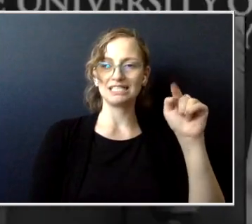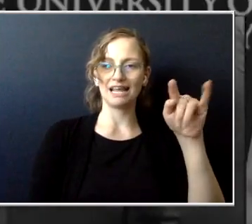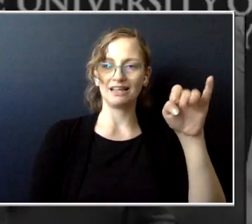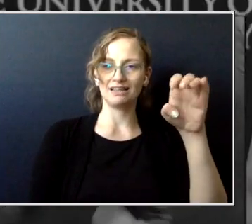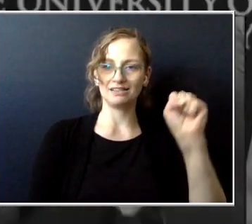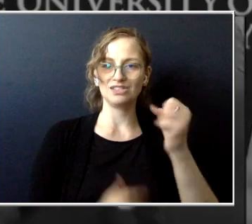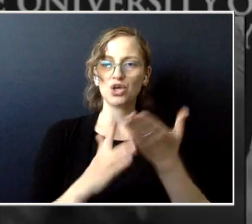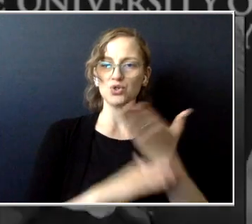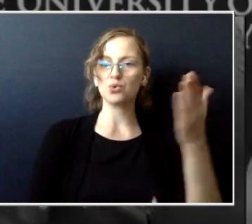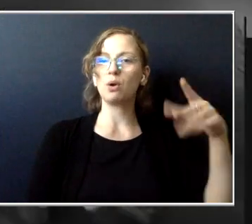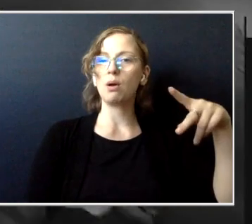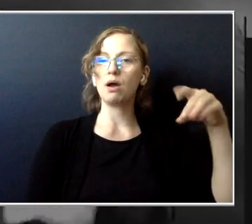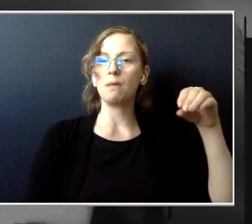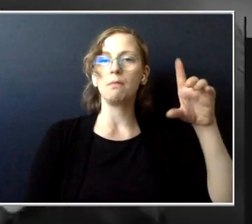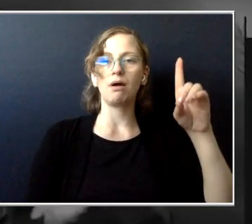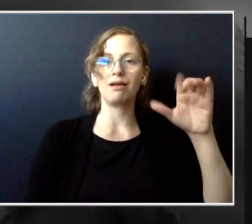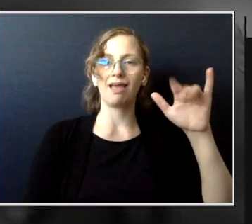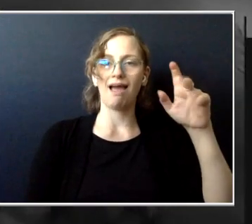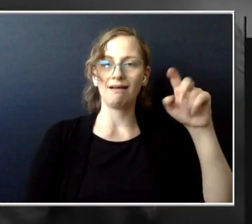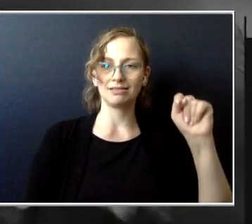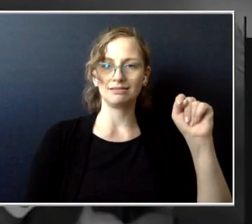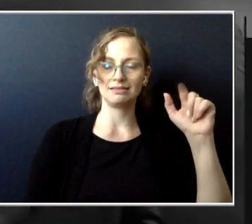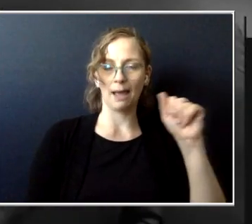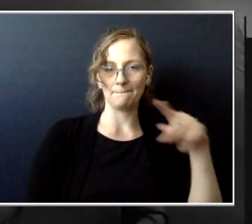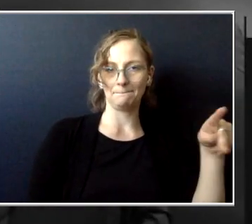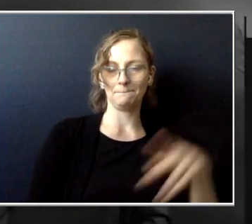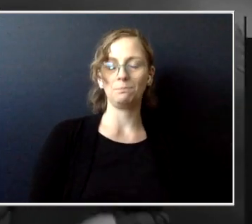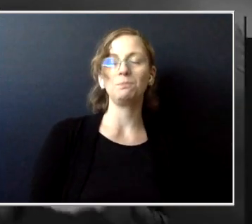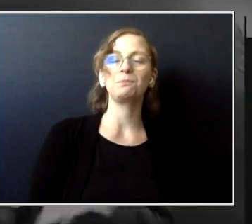Now, everywhere podcasts are available.